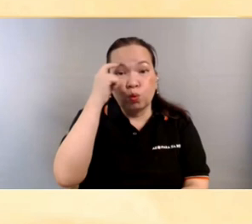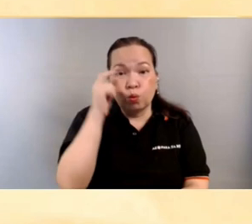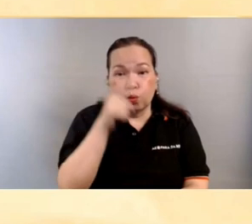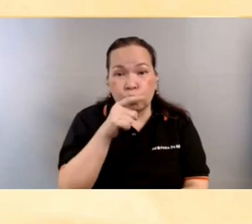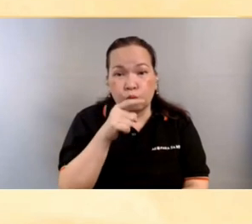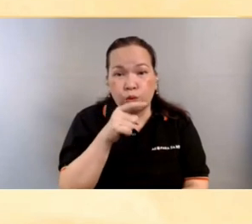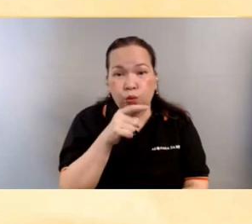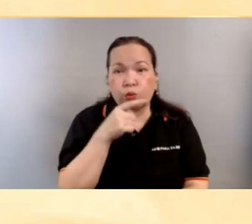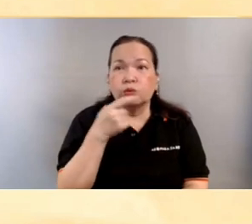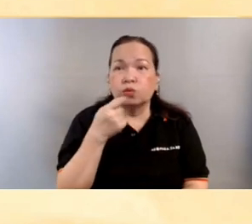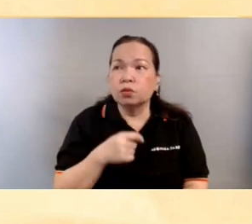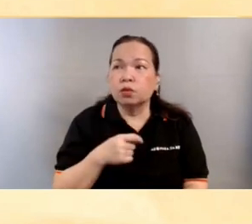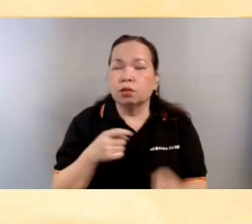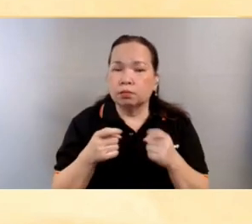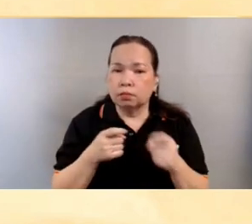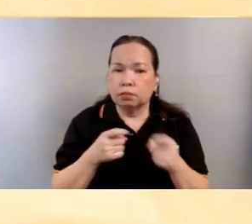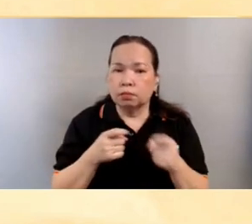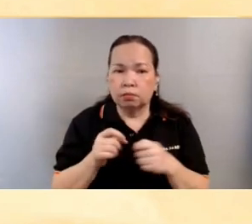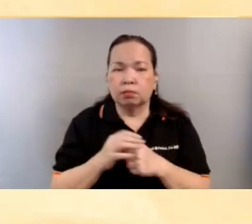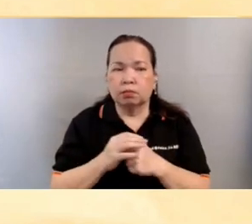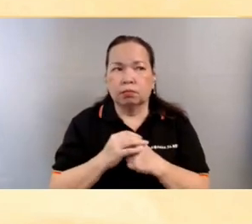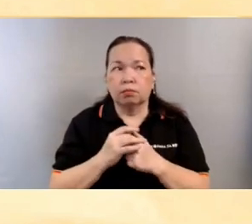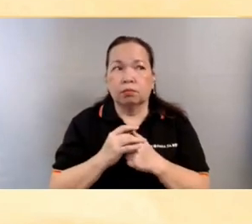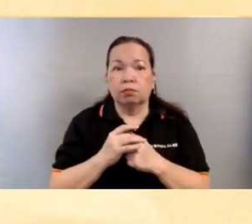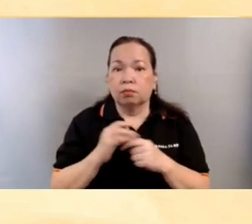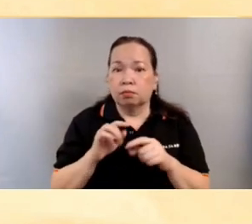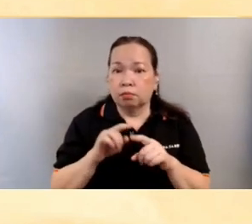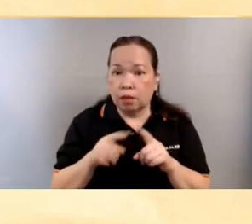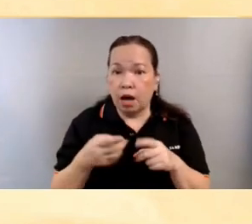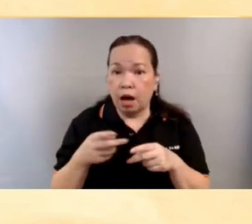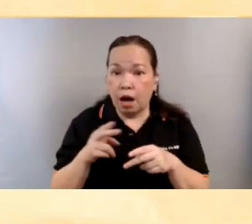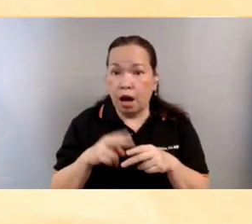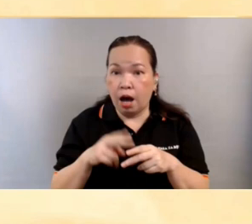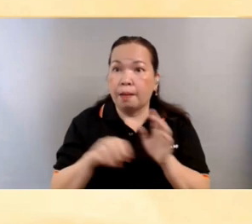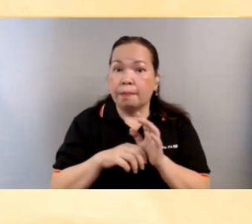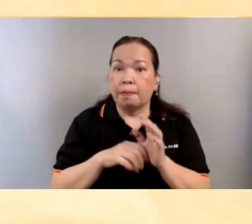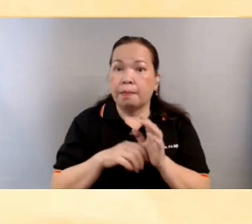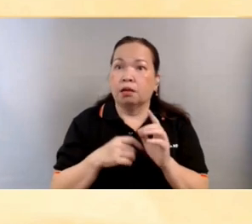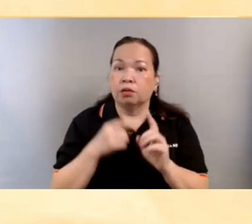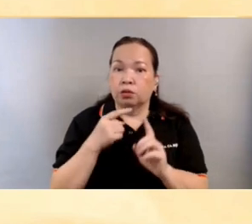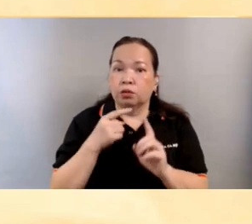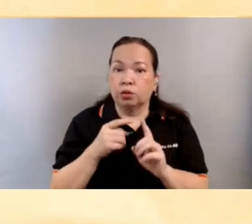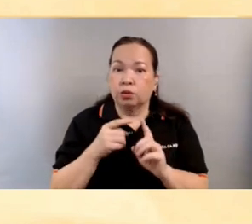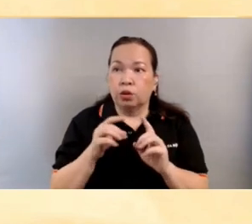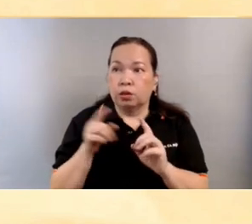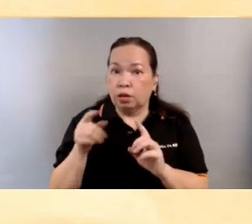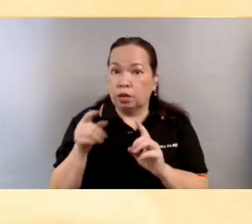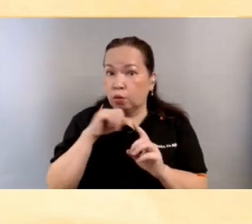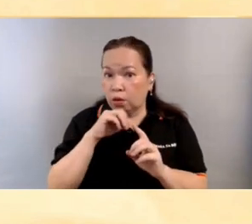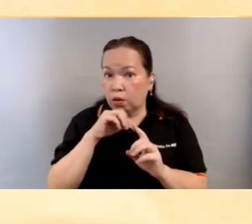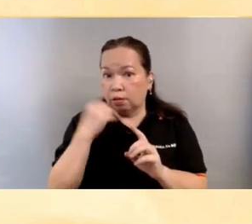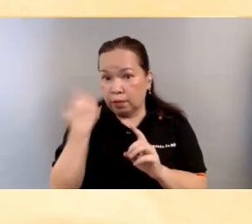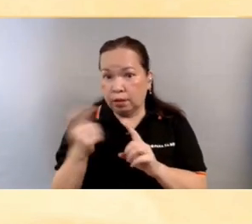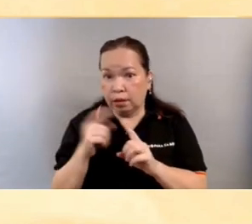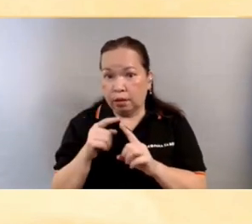you do in a normal grieving. But when you are abused, let's say by a family member, many